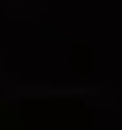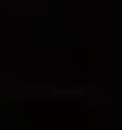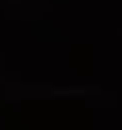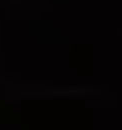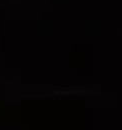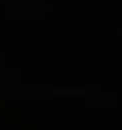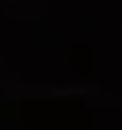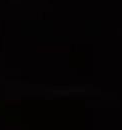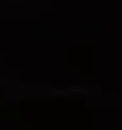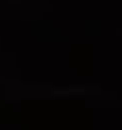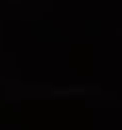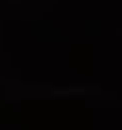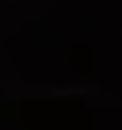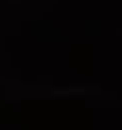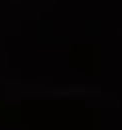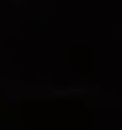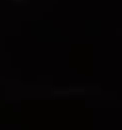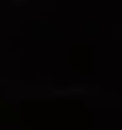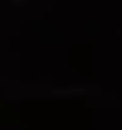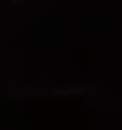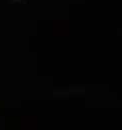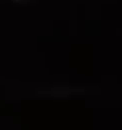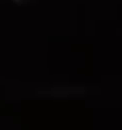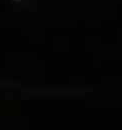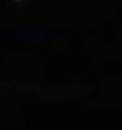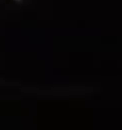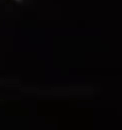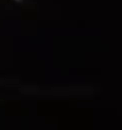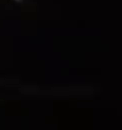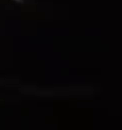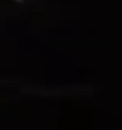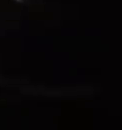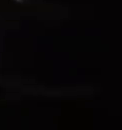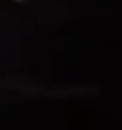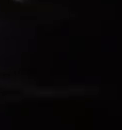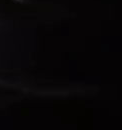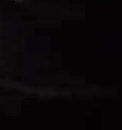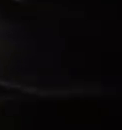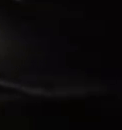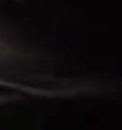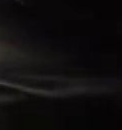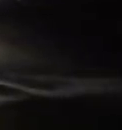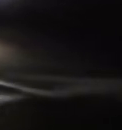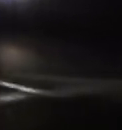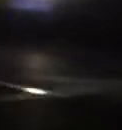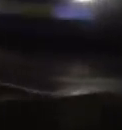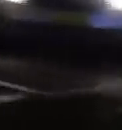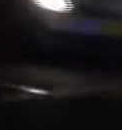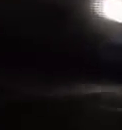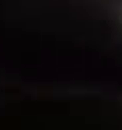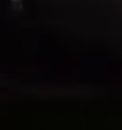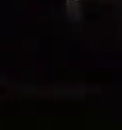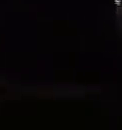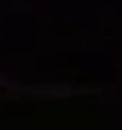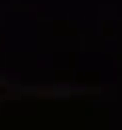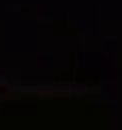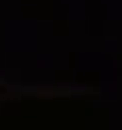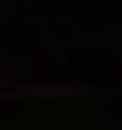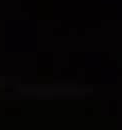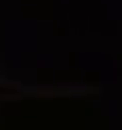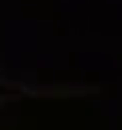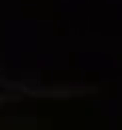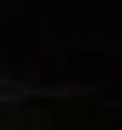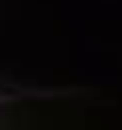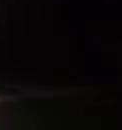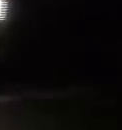being found, the daughter of the resort worker, authorities are genuinely concerned about the possibility of case of transmission in our local